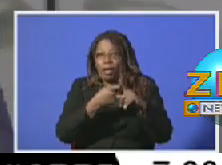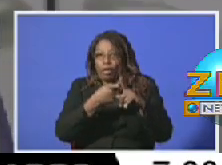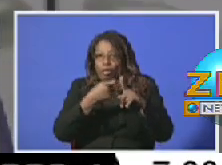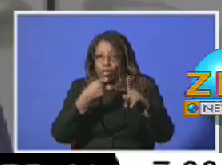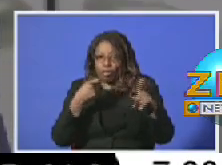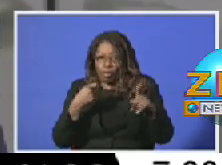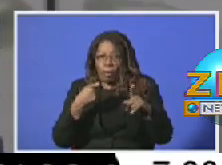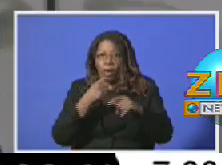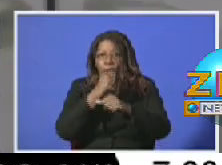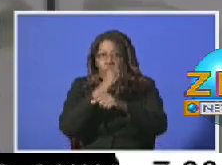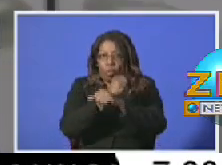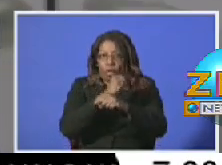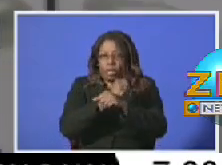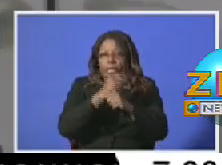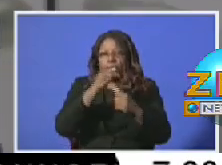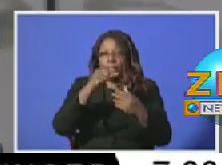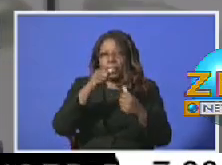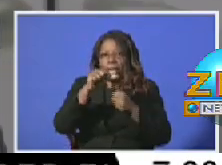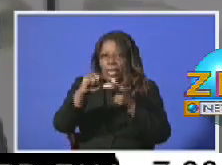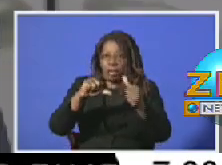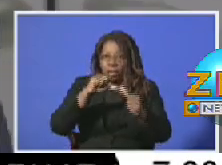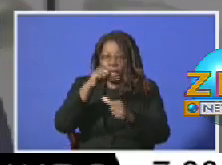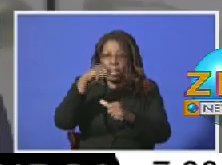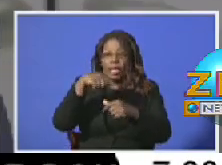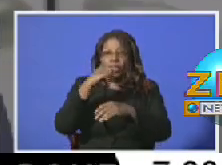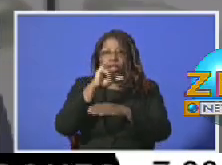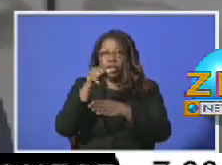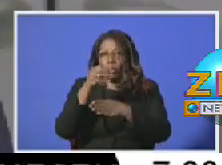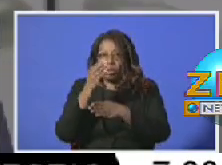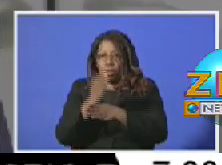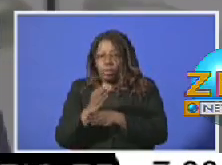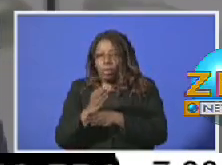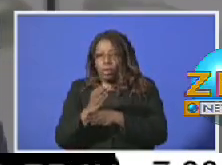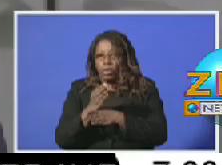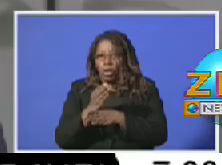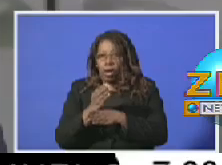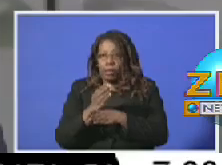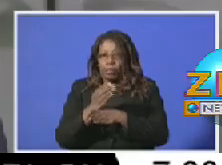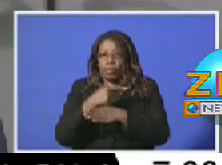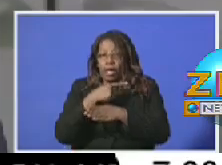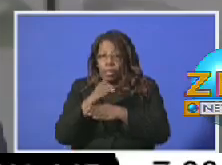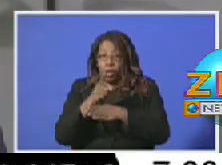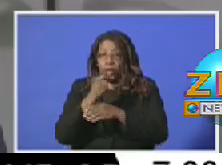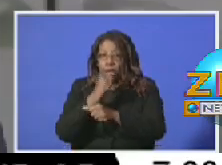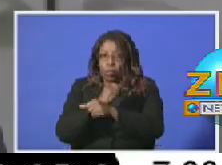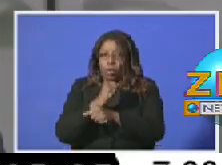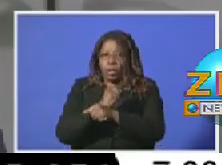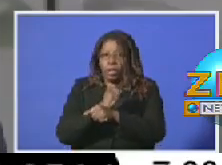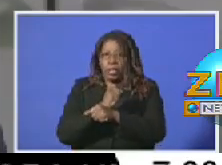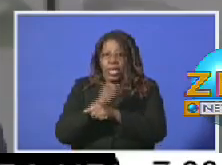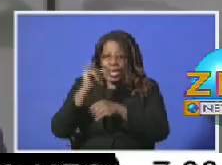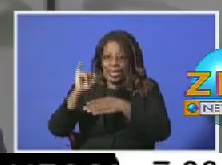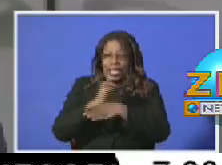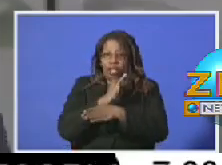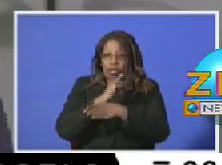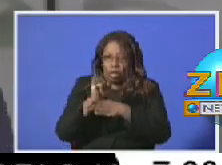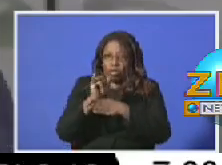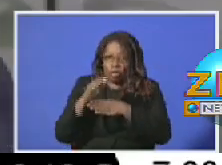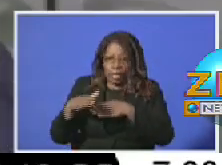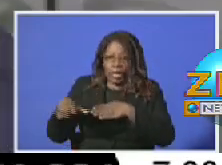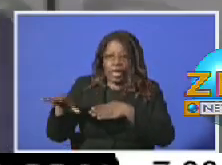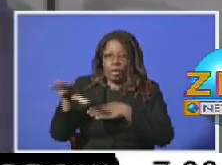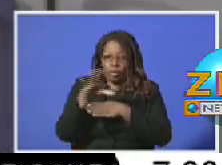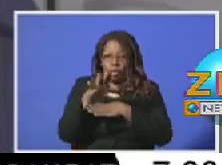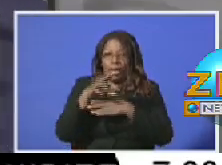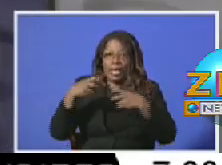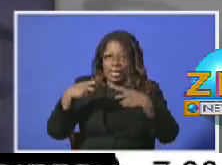from employee interactions in the workplace. These employees work in the industrial sector as